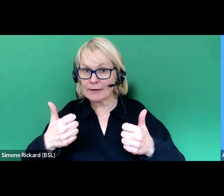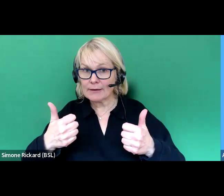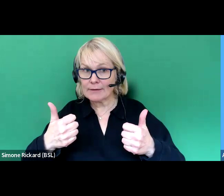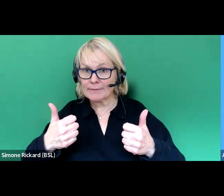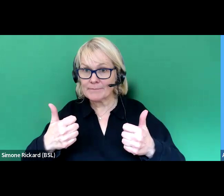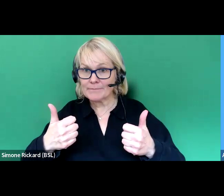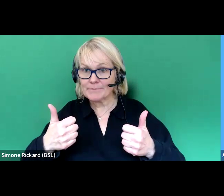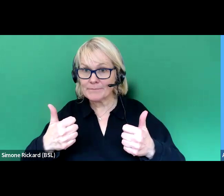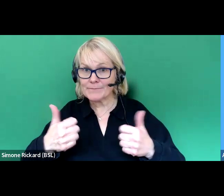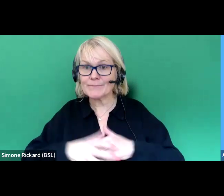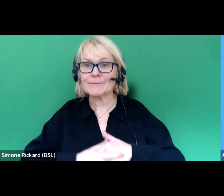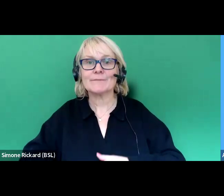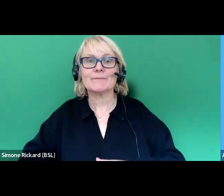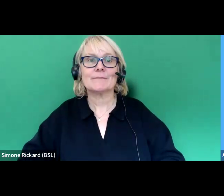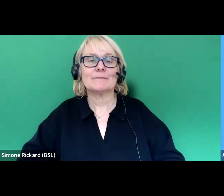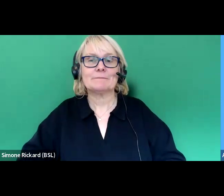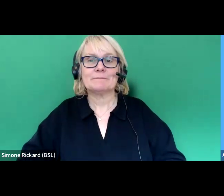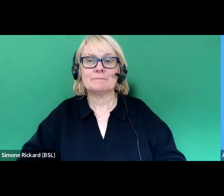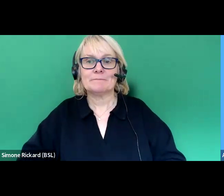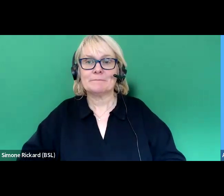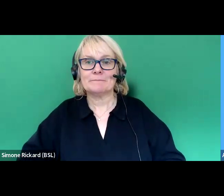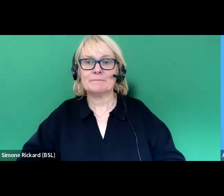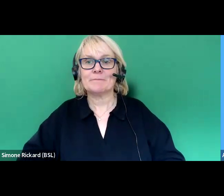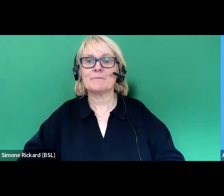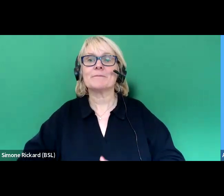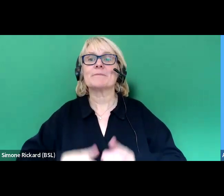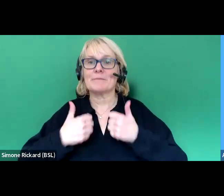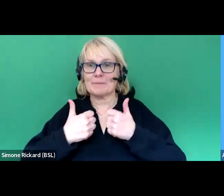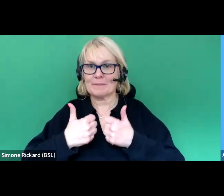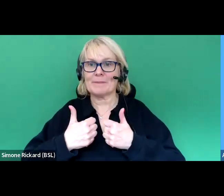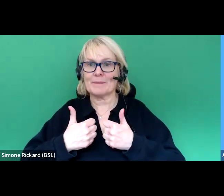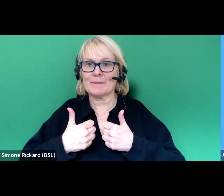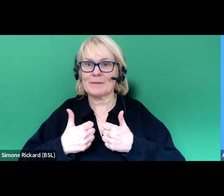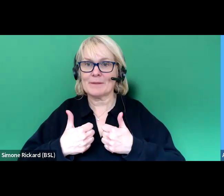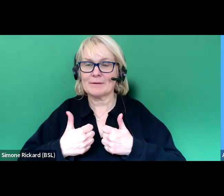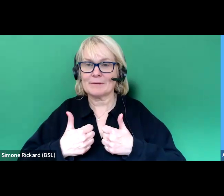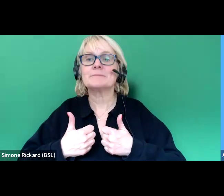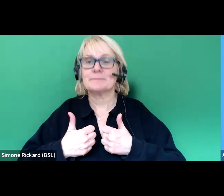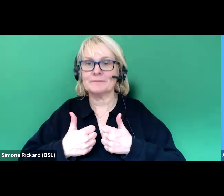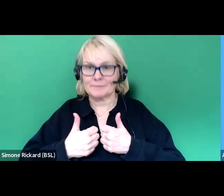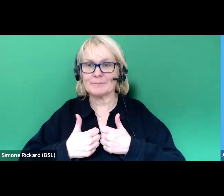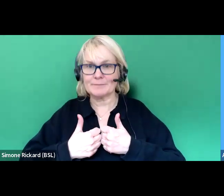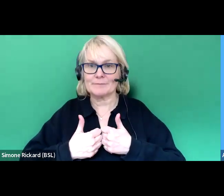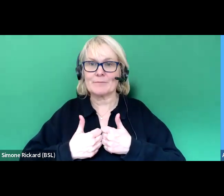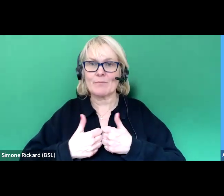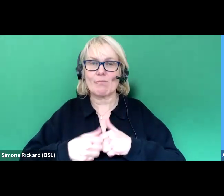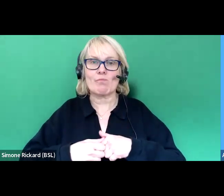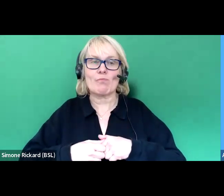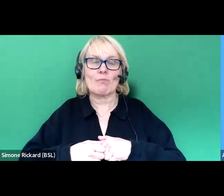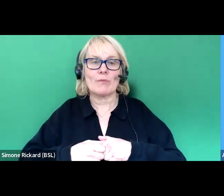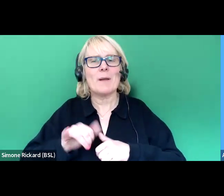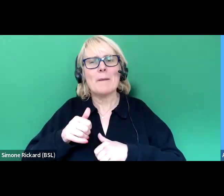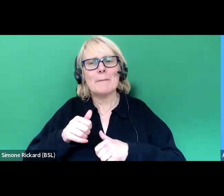You might need to arrow along to Simone. I can see you, Simone. It's at the top there where you arrow to